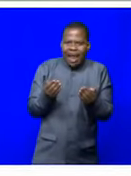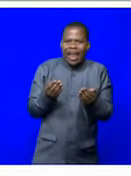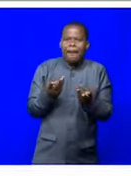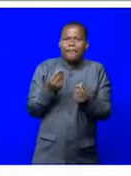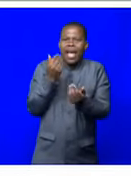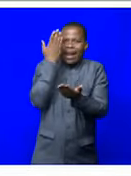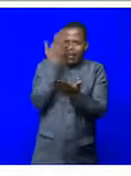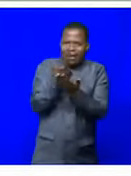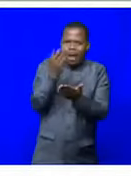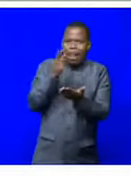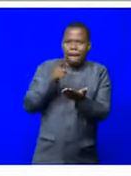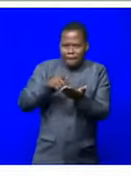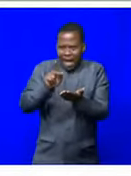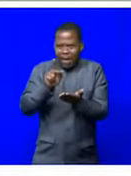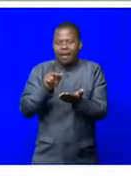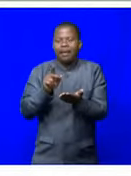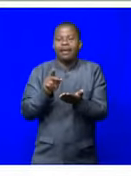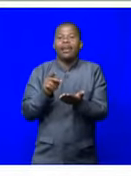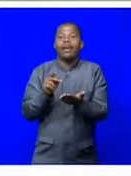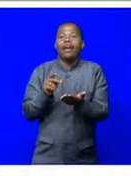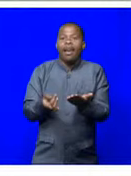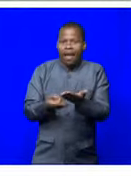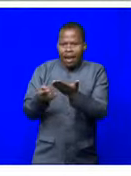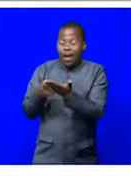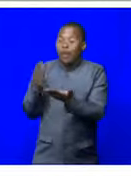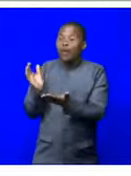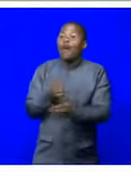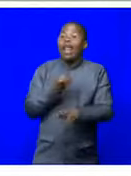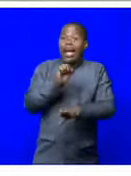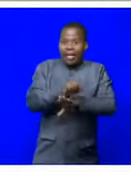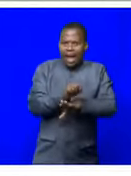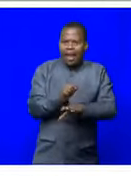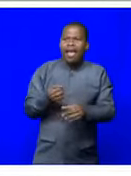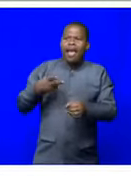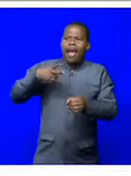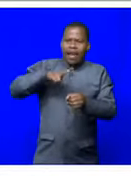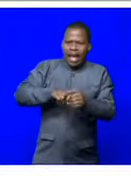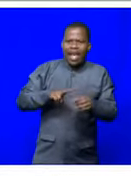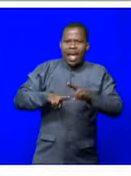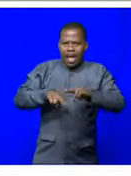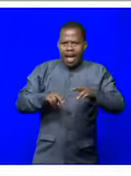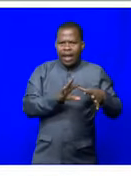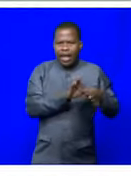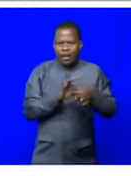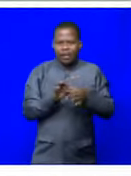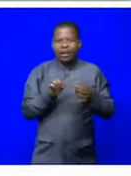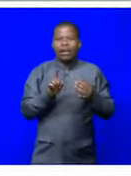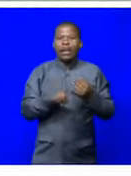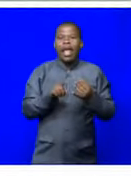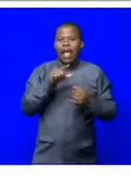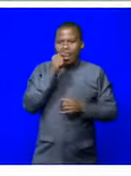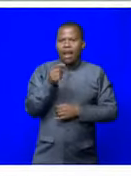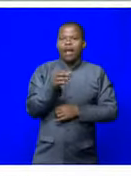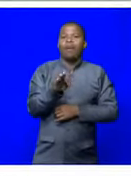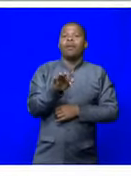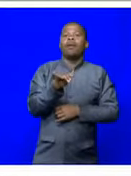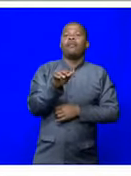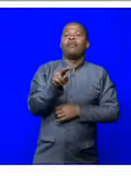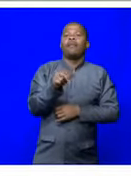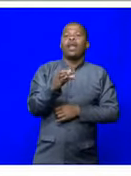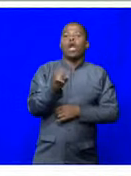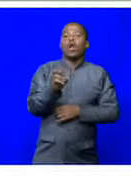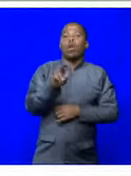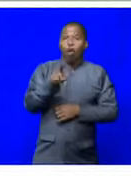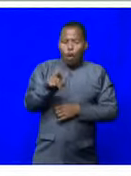ngayo ema-informal traders asebenzisa FinCorp bayiboleka